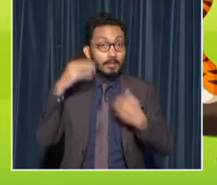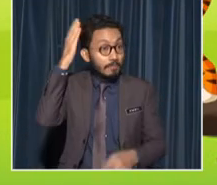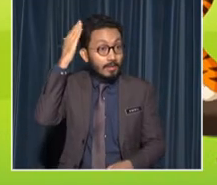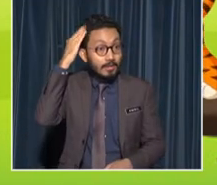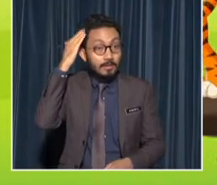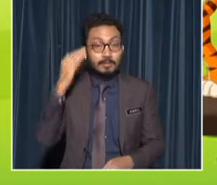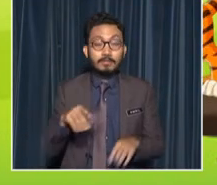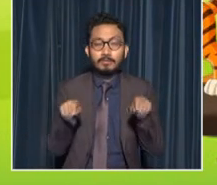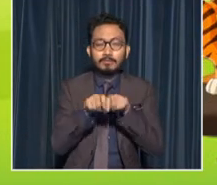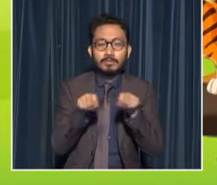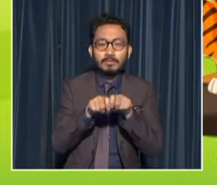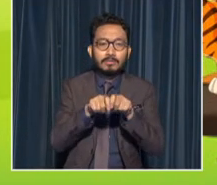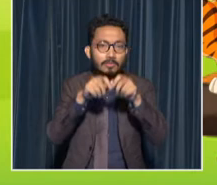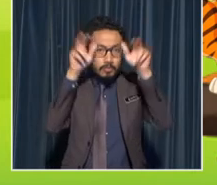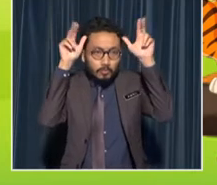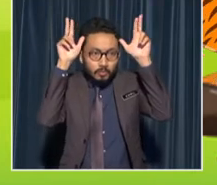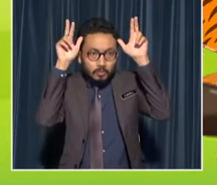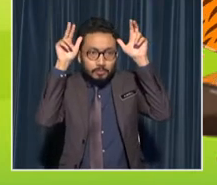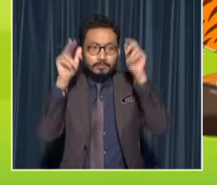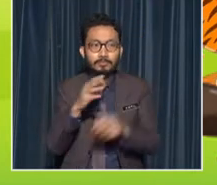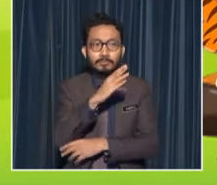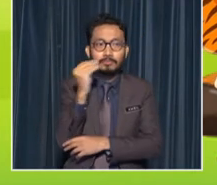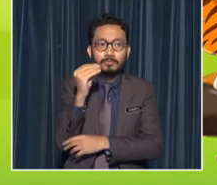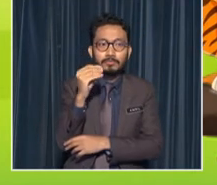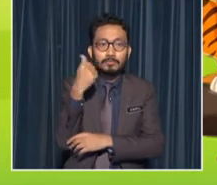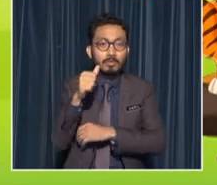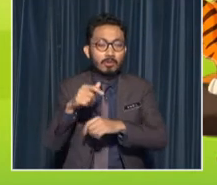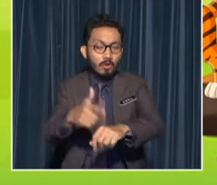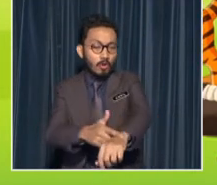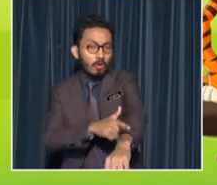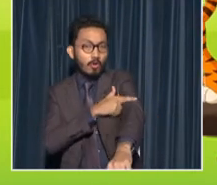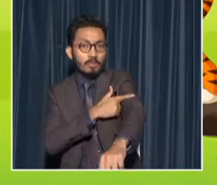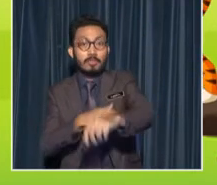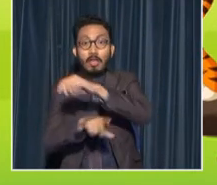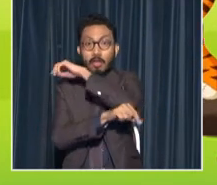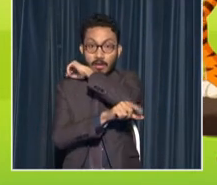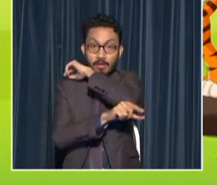head like a horse and a long tail.